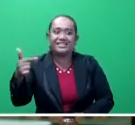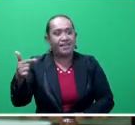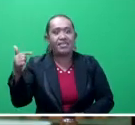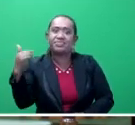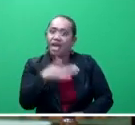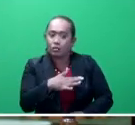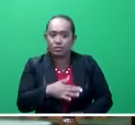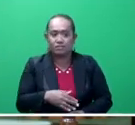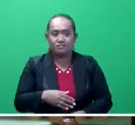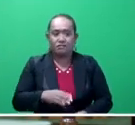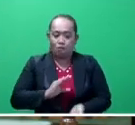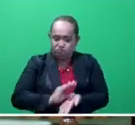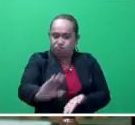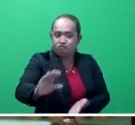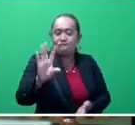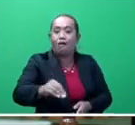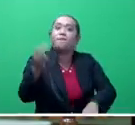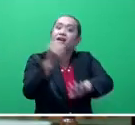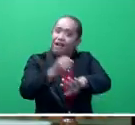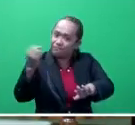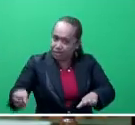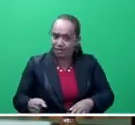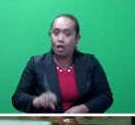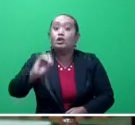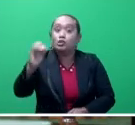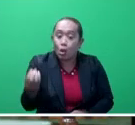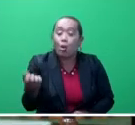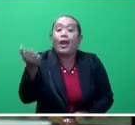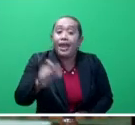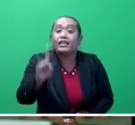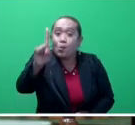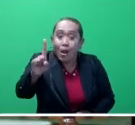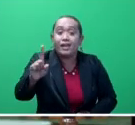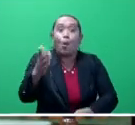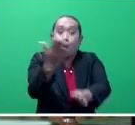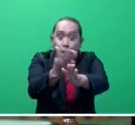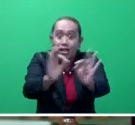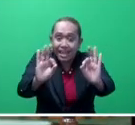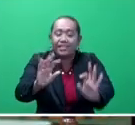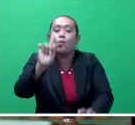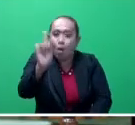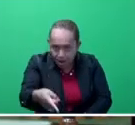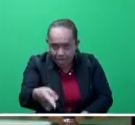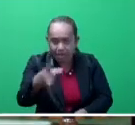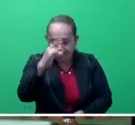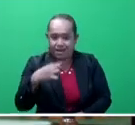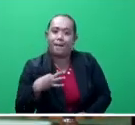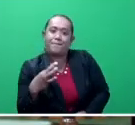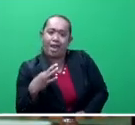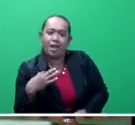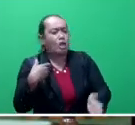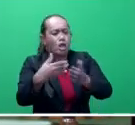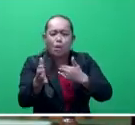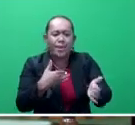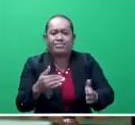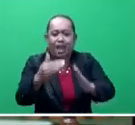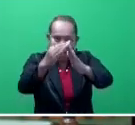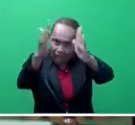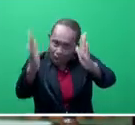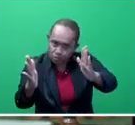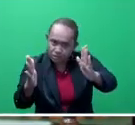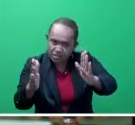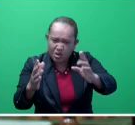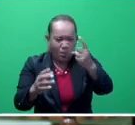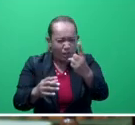from government. Mr. Speaker, sir, the earlier initiative whereby unemployed Fijians were eligible for $220